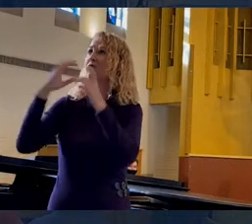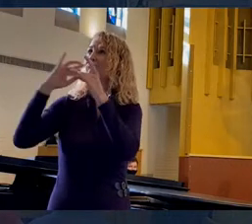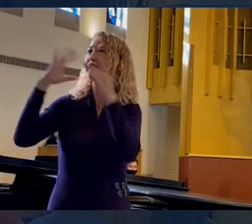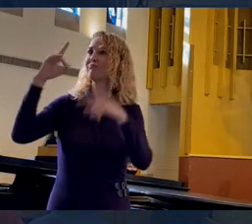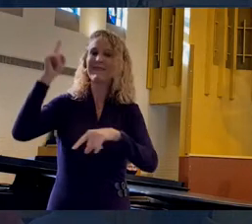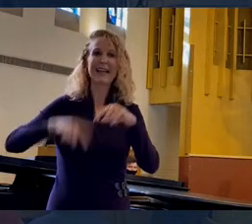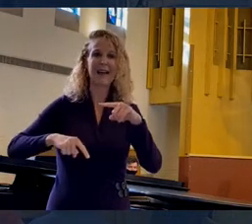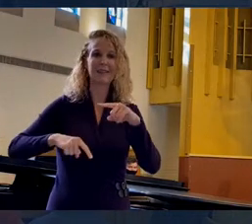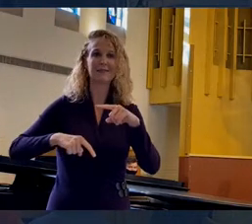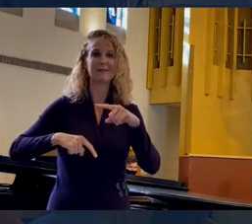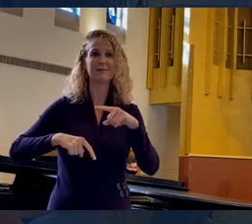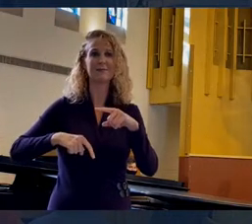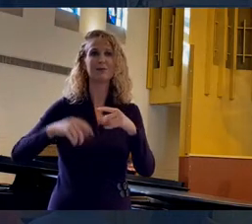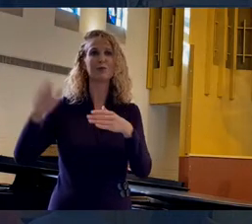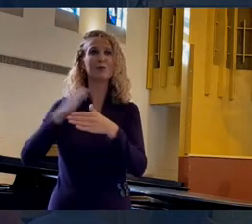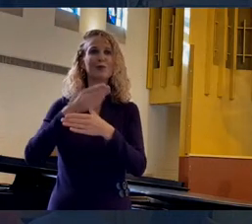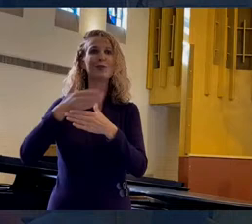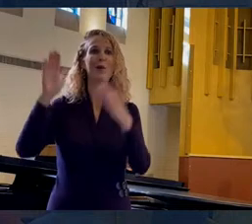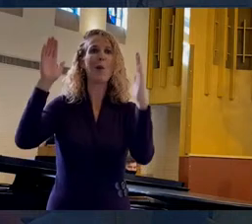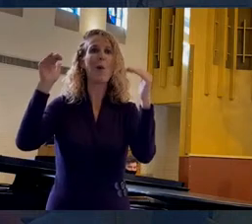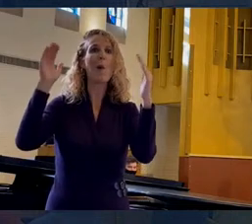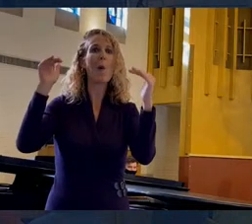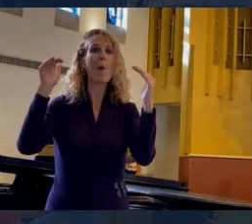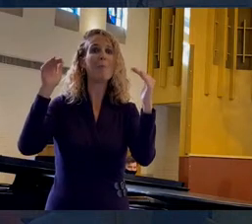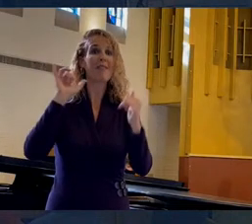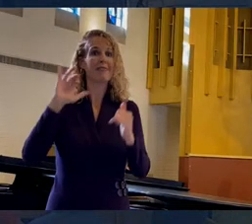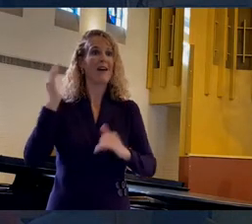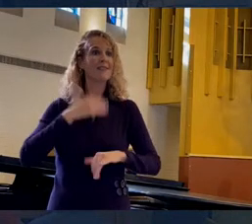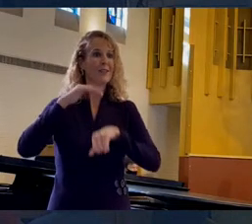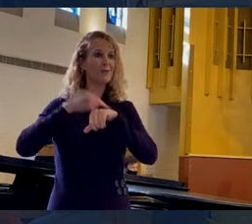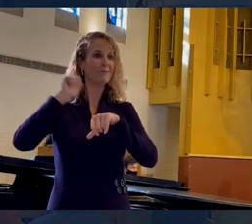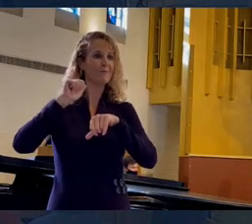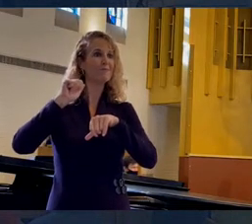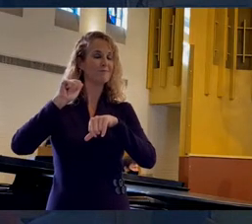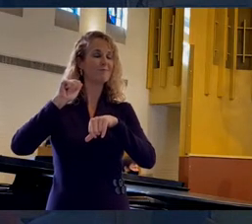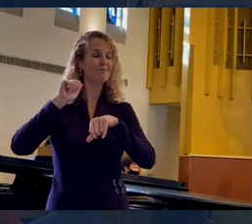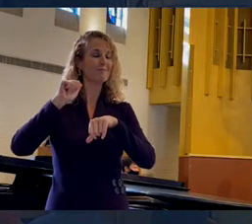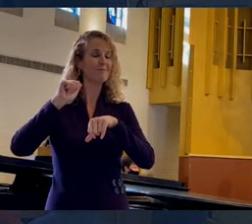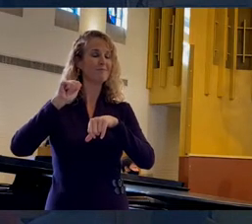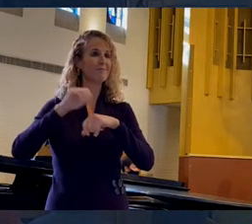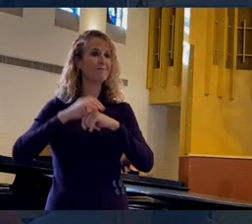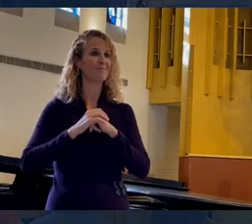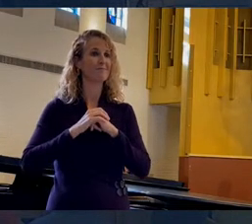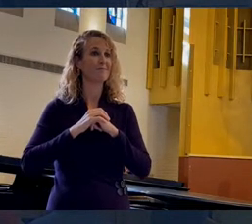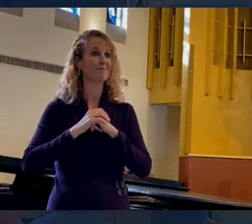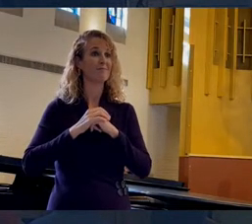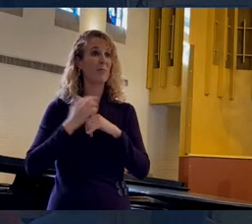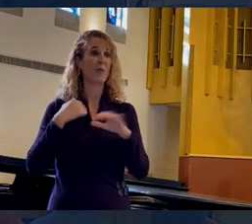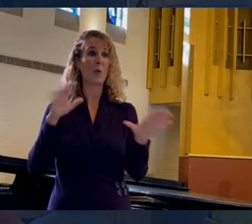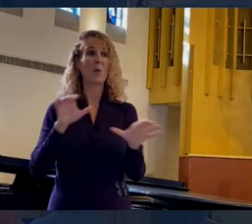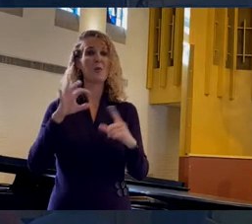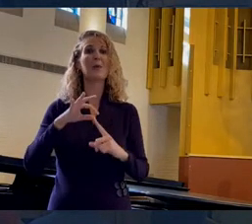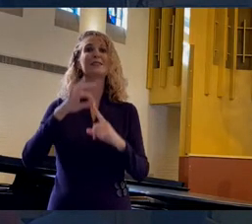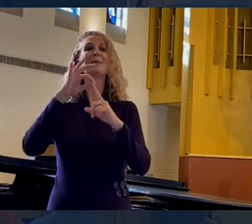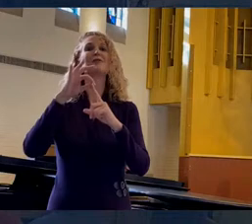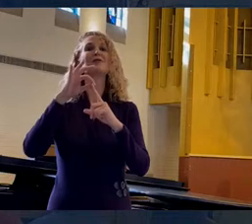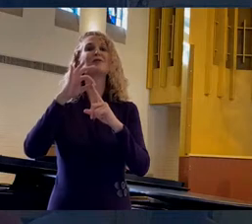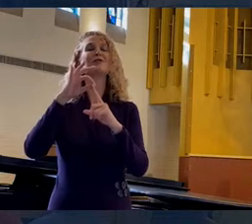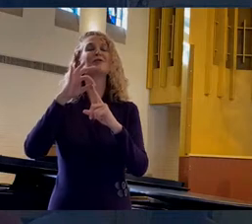that, to preach hope. That's what we're called to do today. And we're going to do it in a special